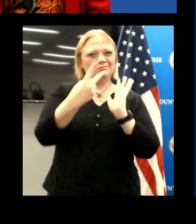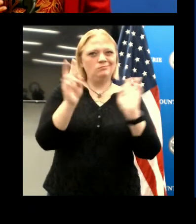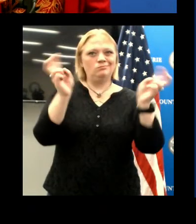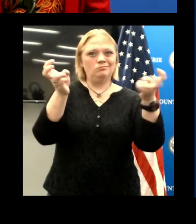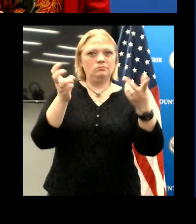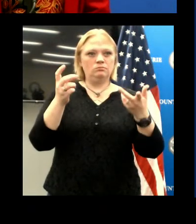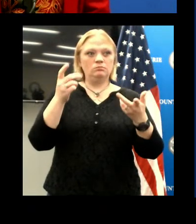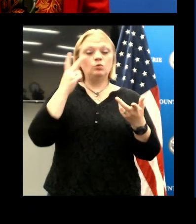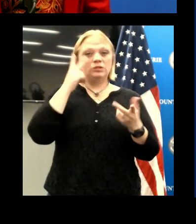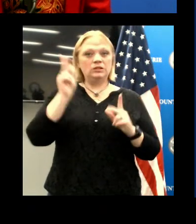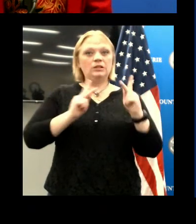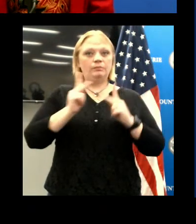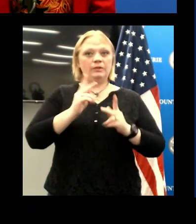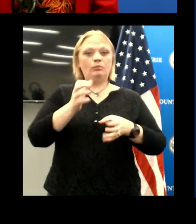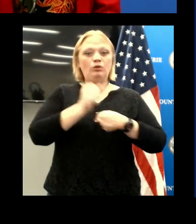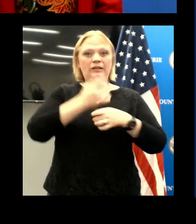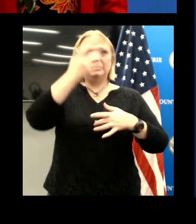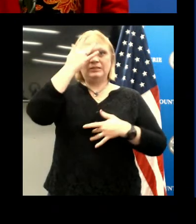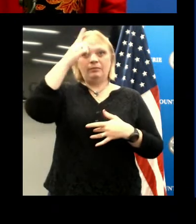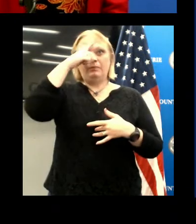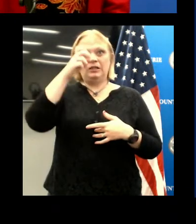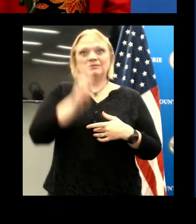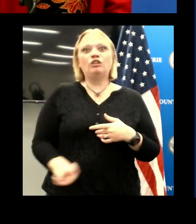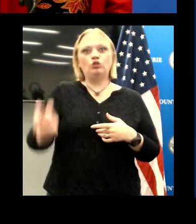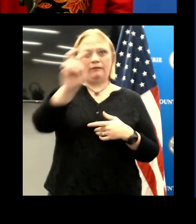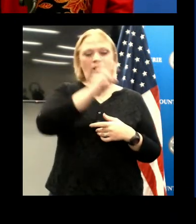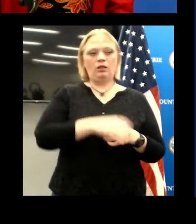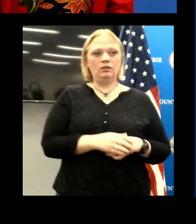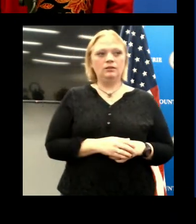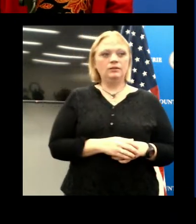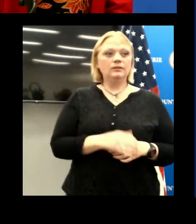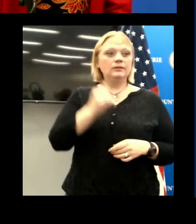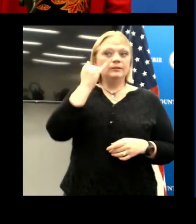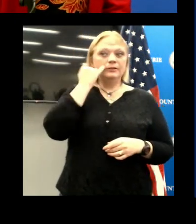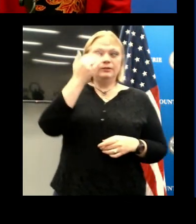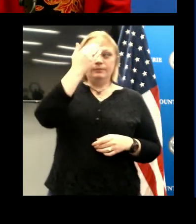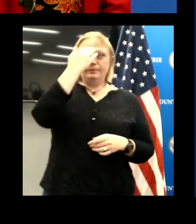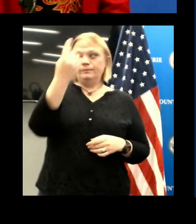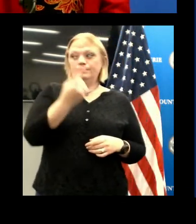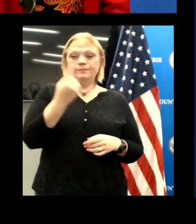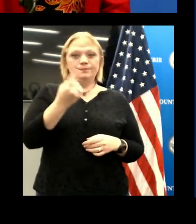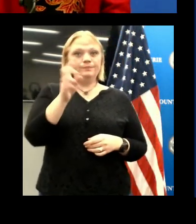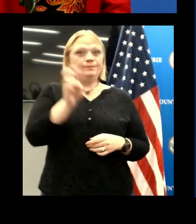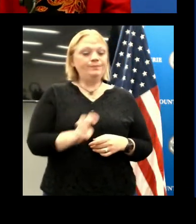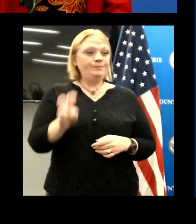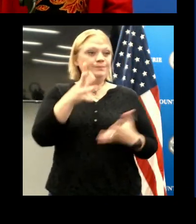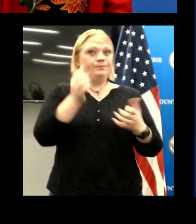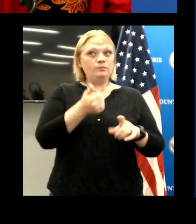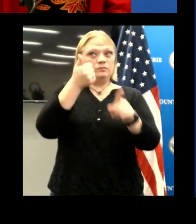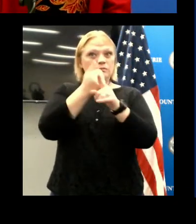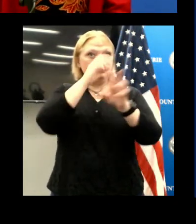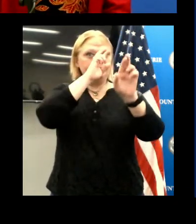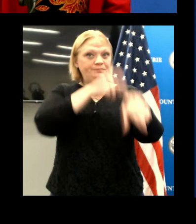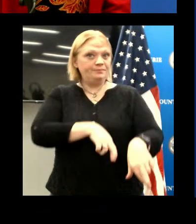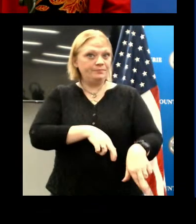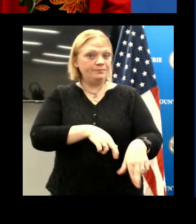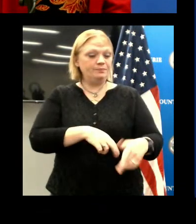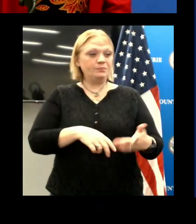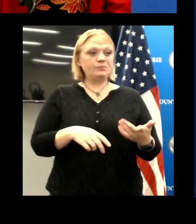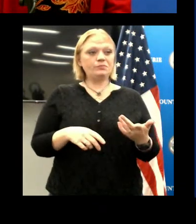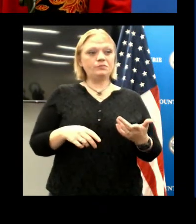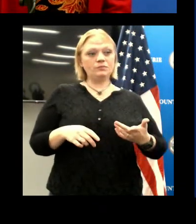seeing people getting infected for travel. If you know somebody who's traveled or want to self-report, you